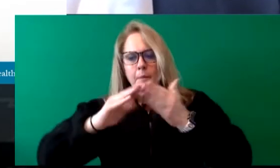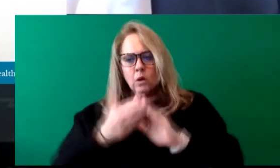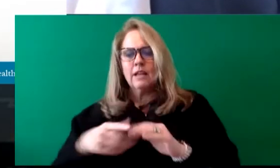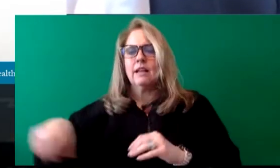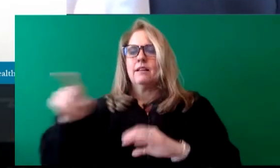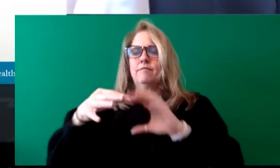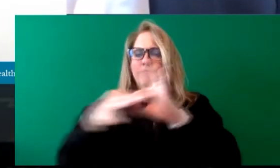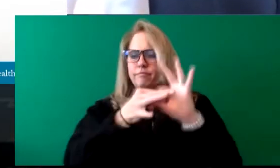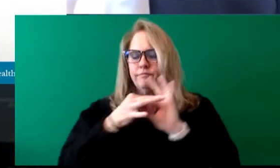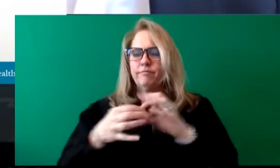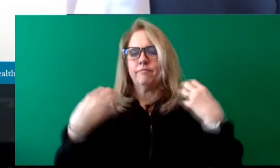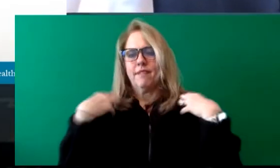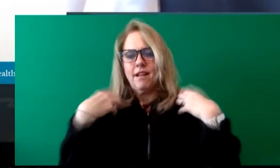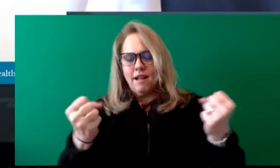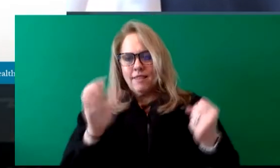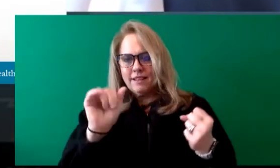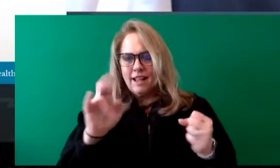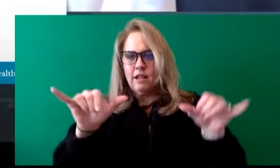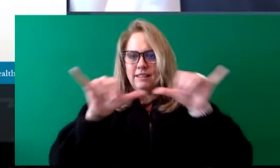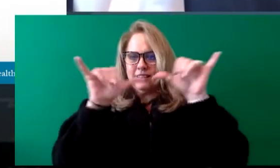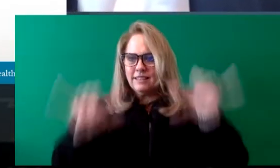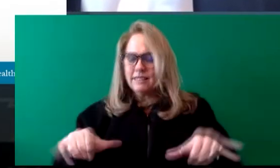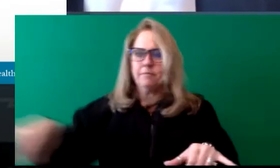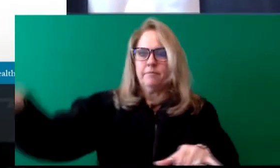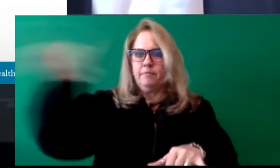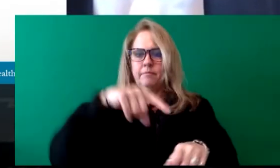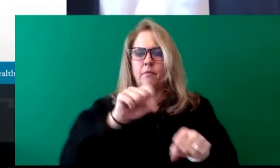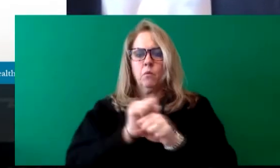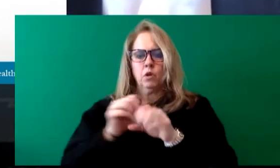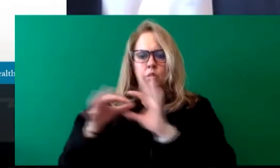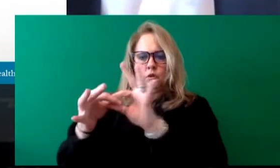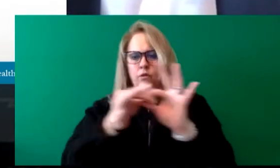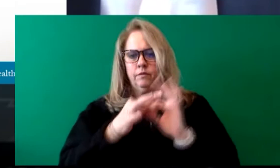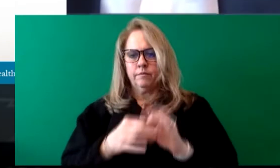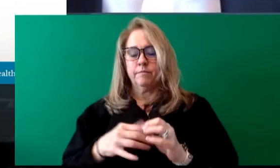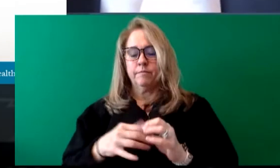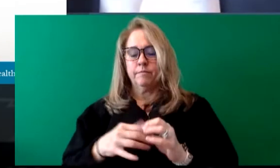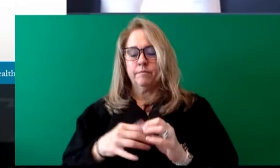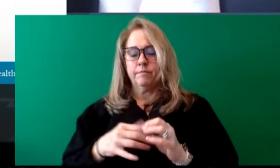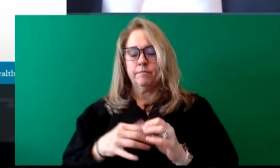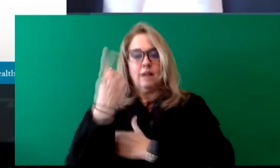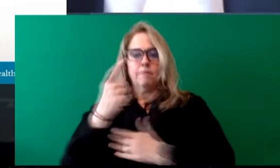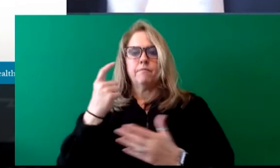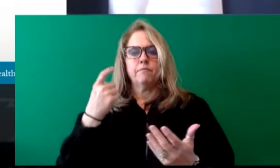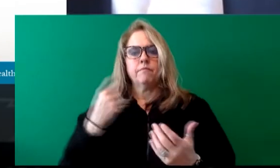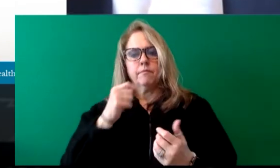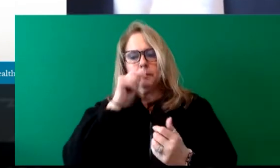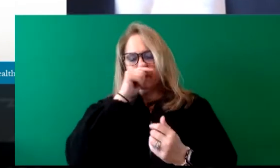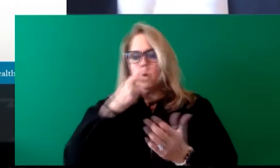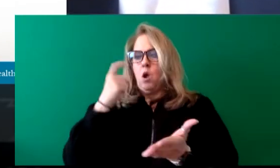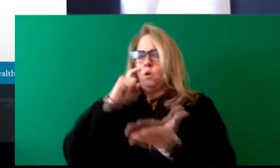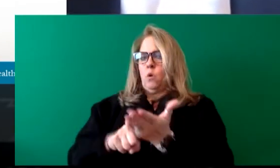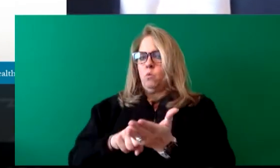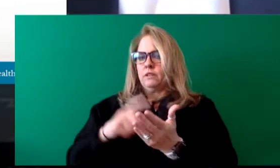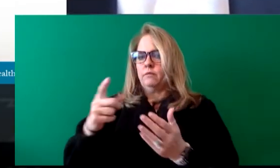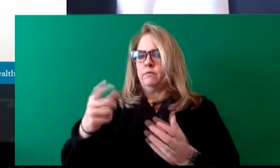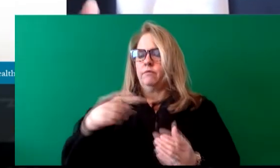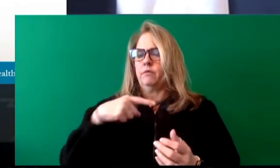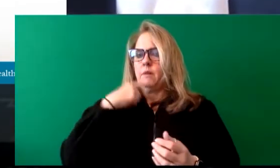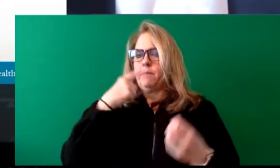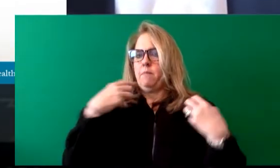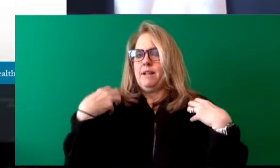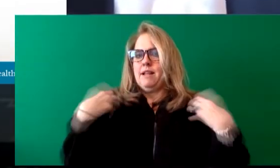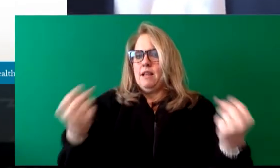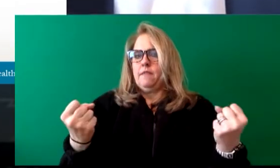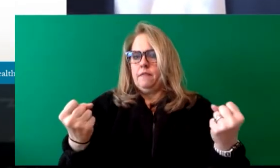systems, many of the people that were recognized as public health heroes earlier today, and our tremendous public health staff, we've really come a